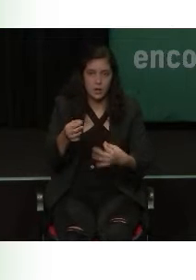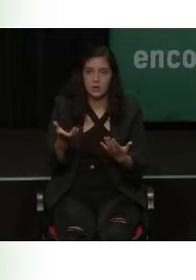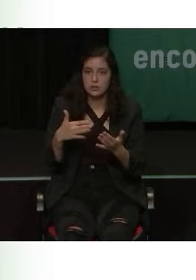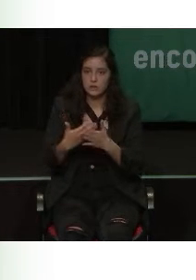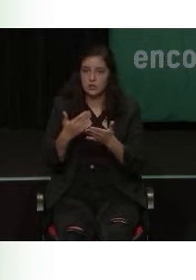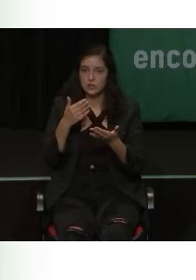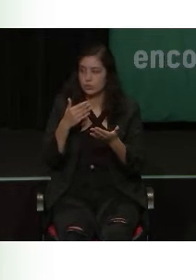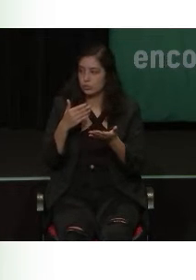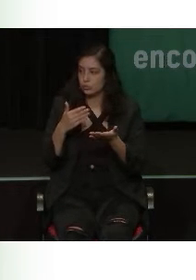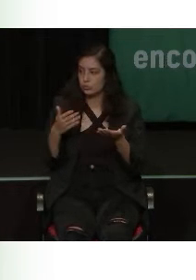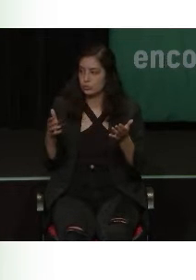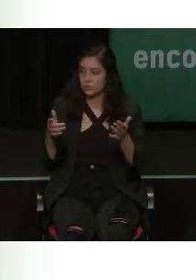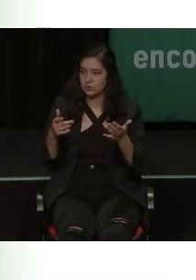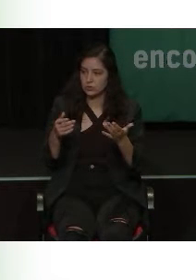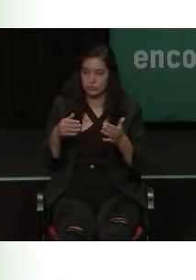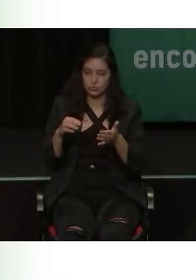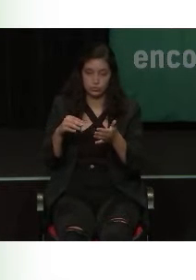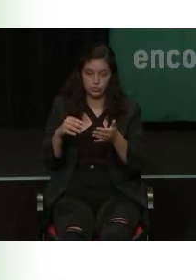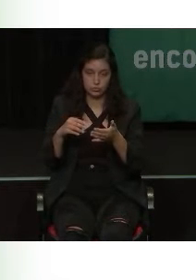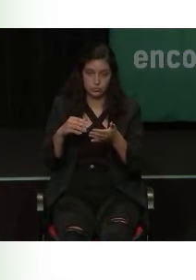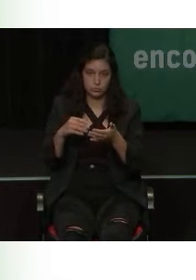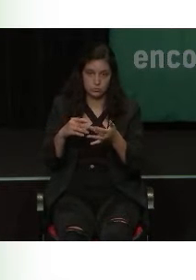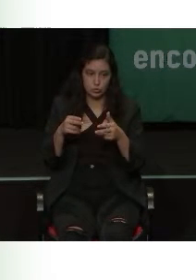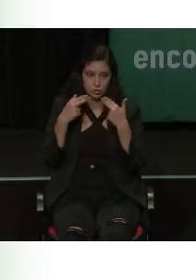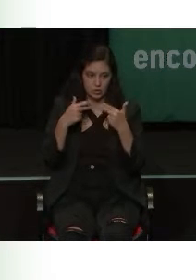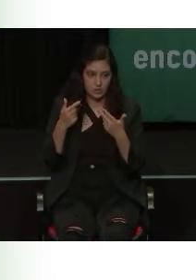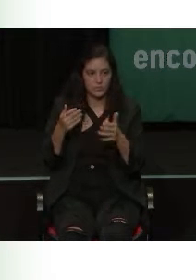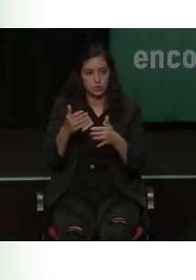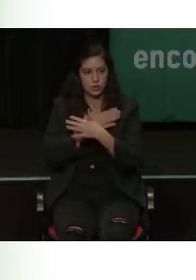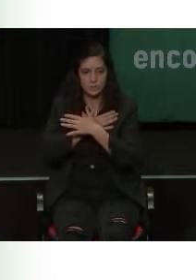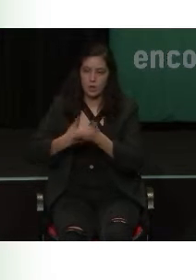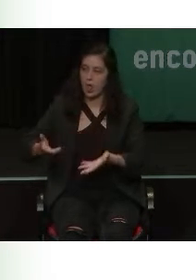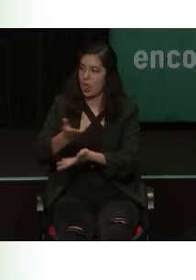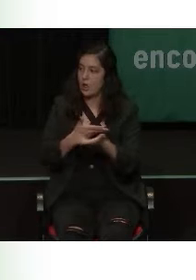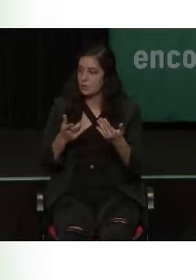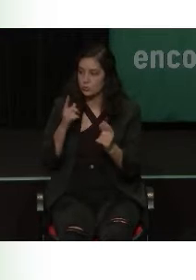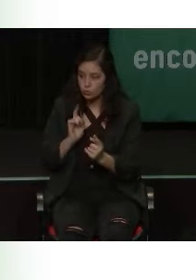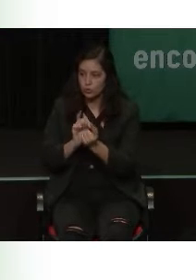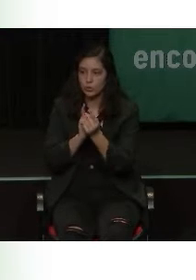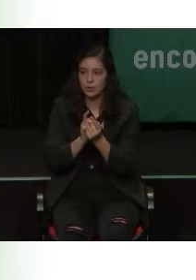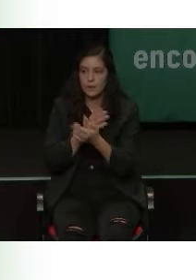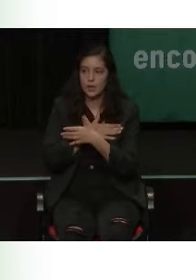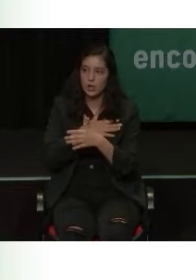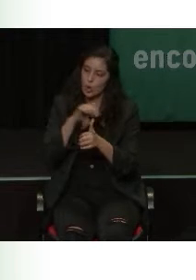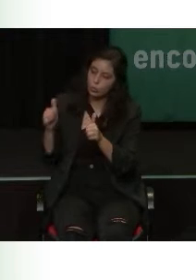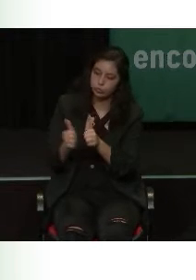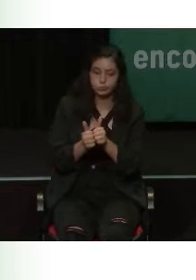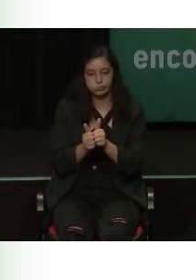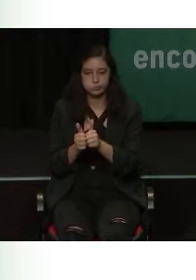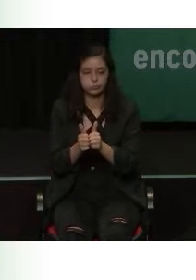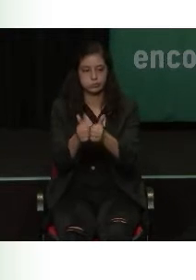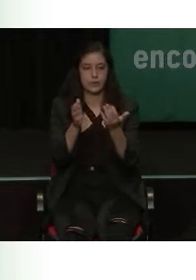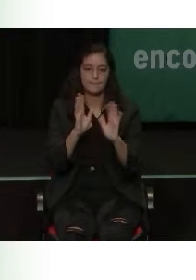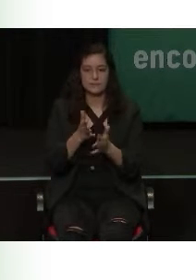as possible. So the goal was to prepare dinner for friends, and on the way they would meet